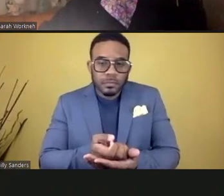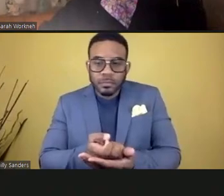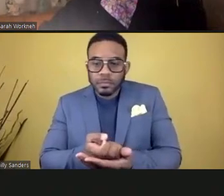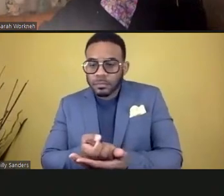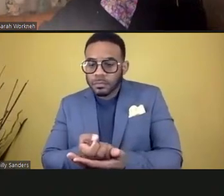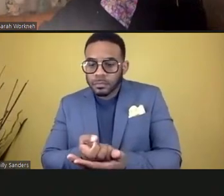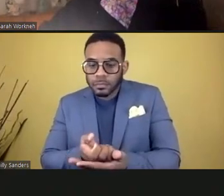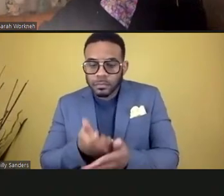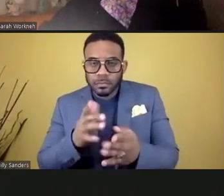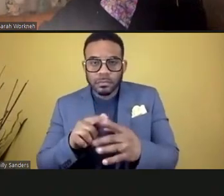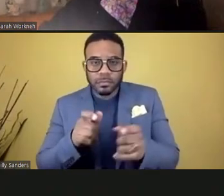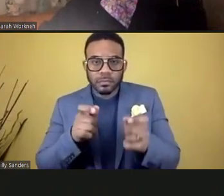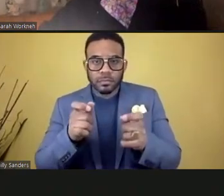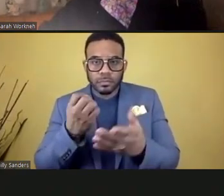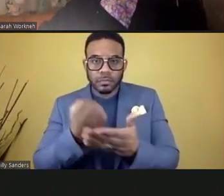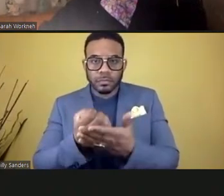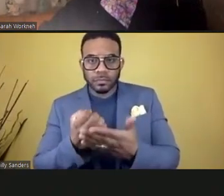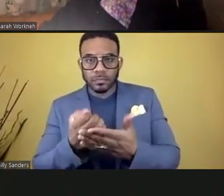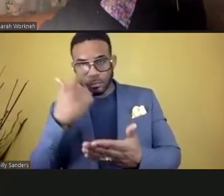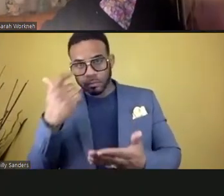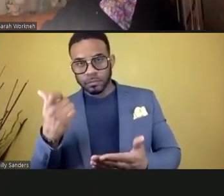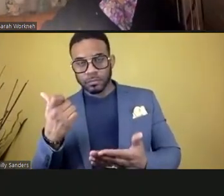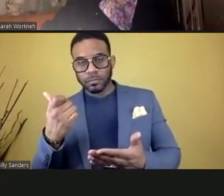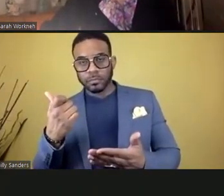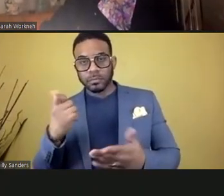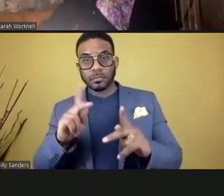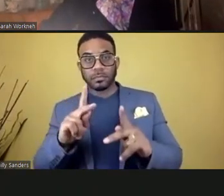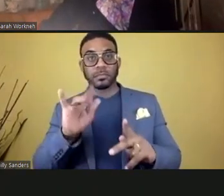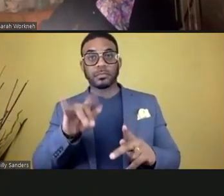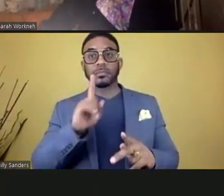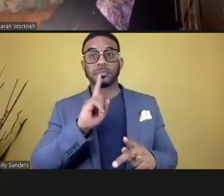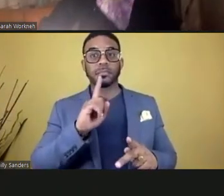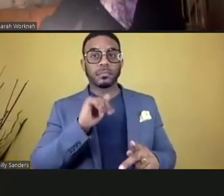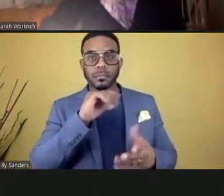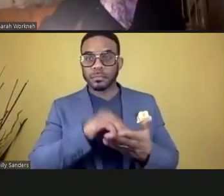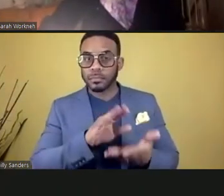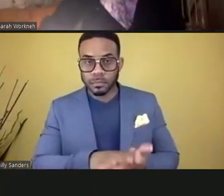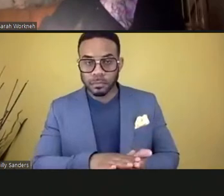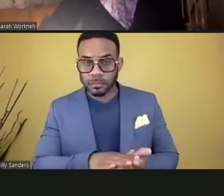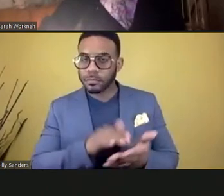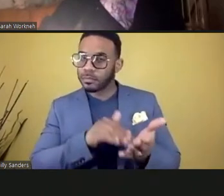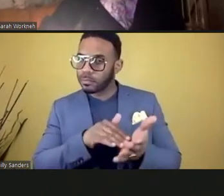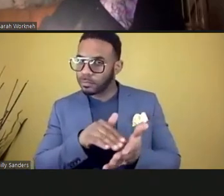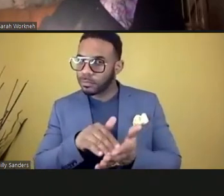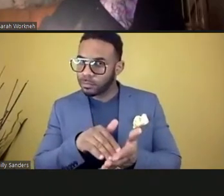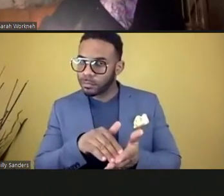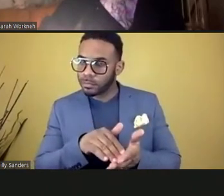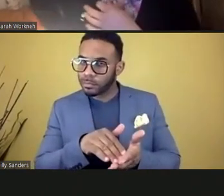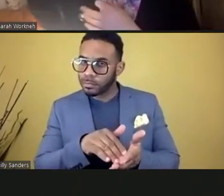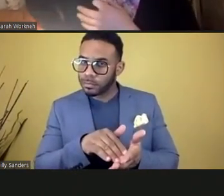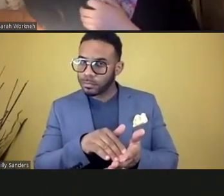it's a way to control economies, because people that are undocumented oftentimes